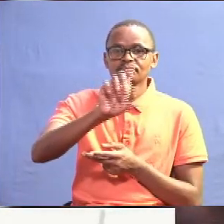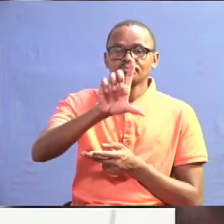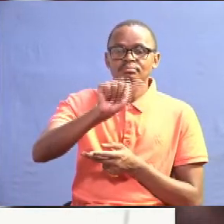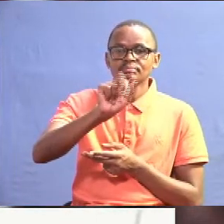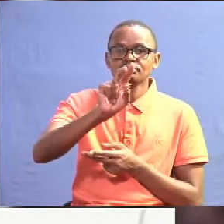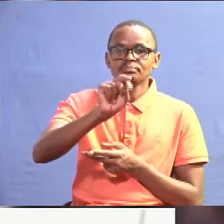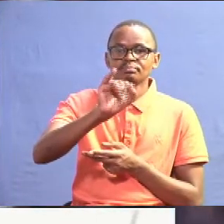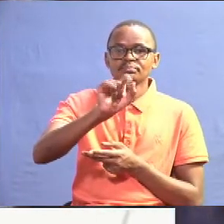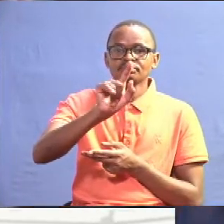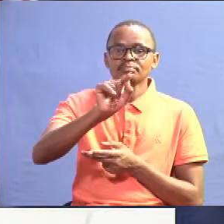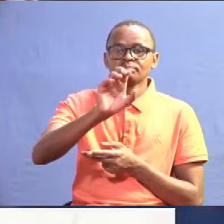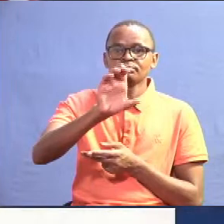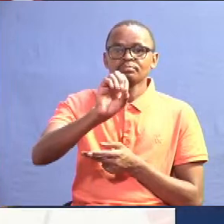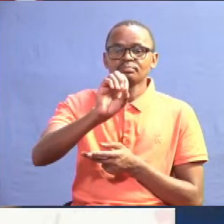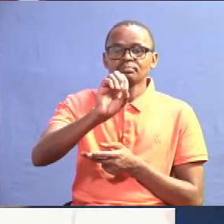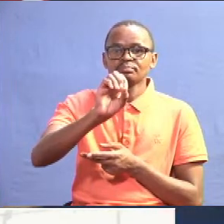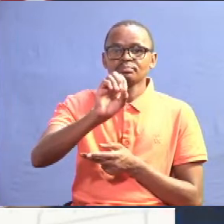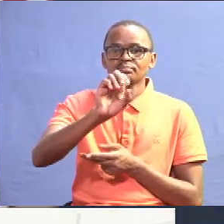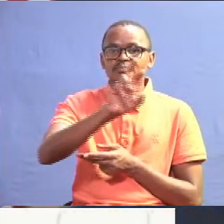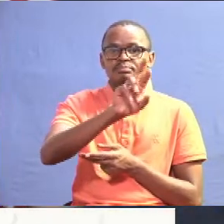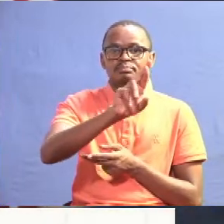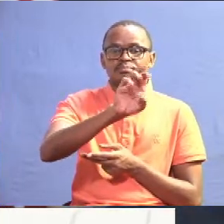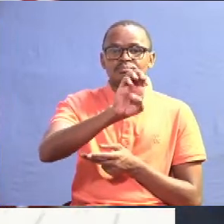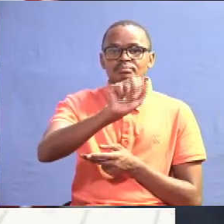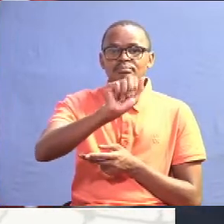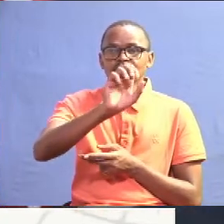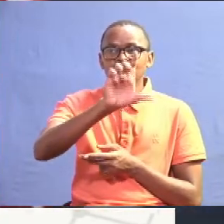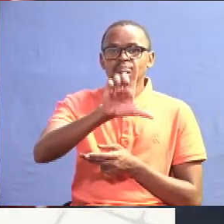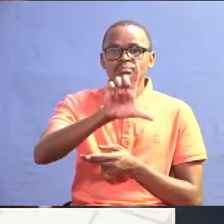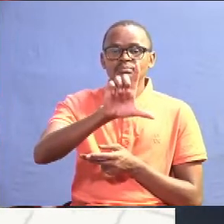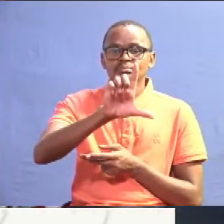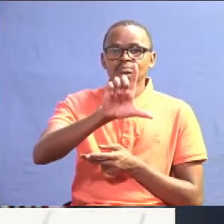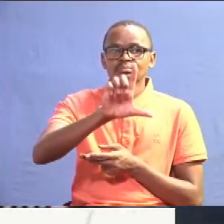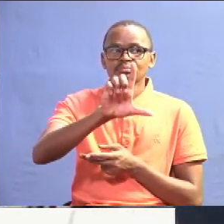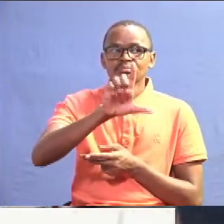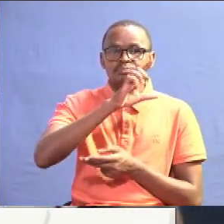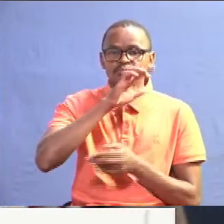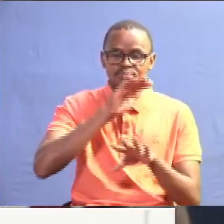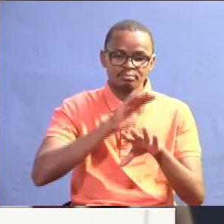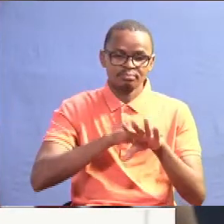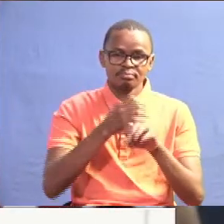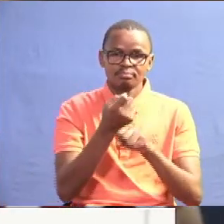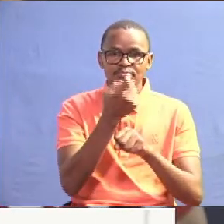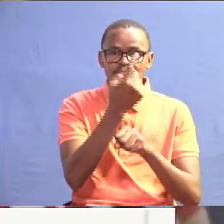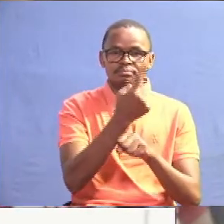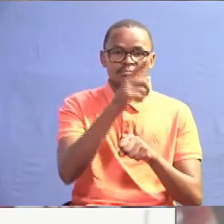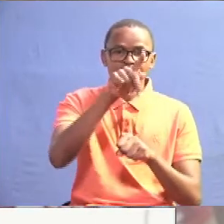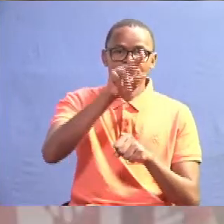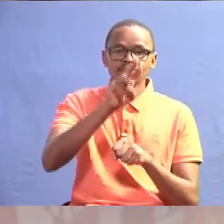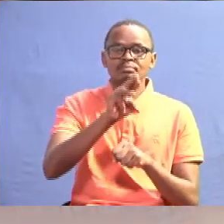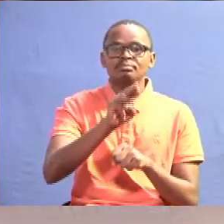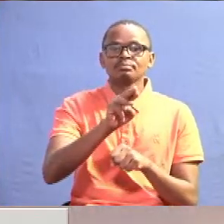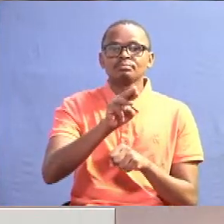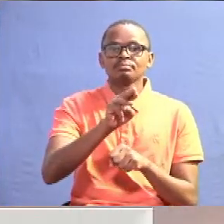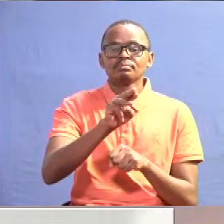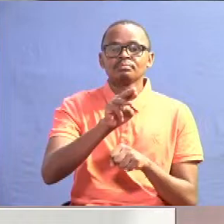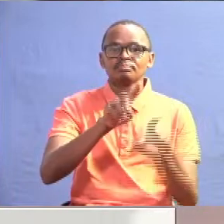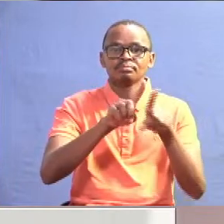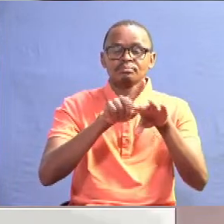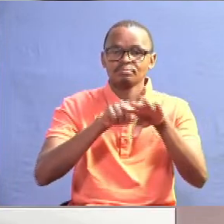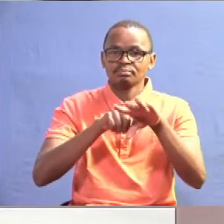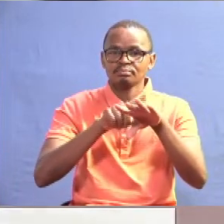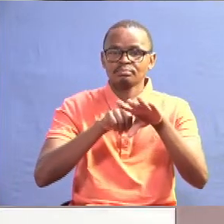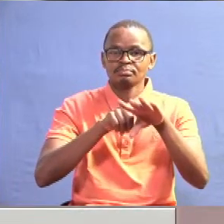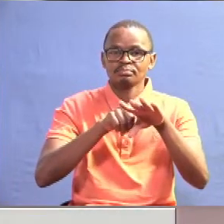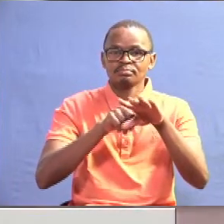off Bayer Leverkusen at Riyadh Air Metropolitan at 11 p.m. East African time. At the same time,